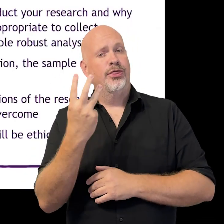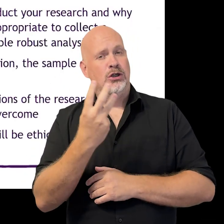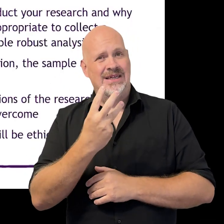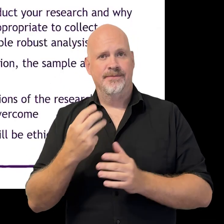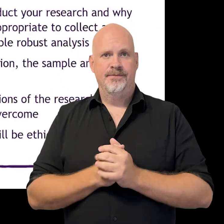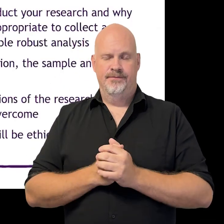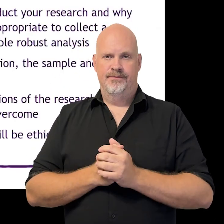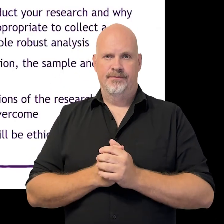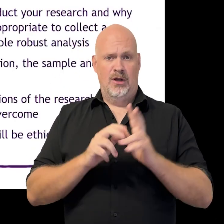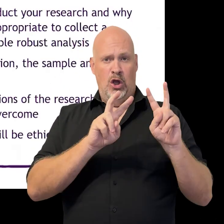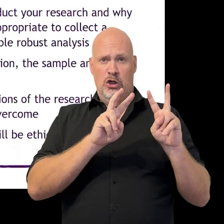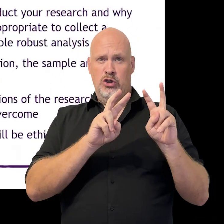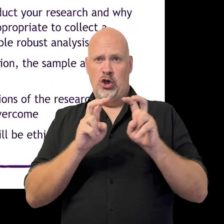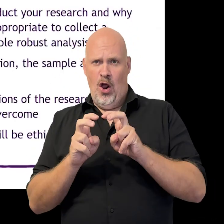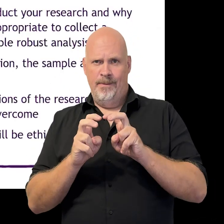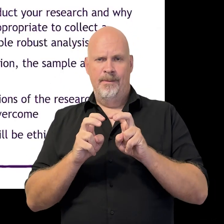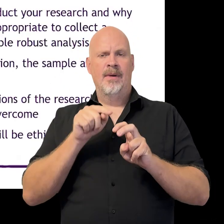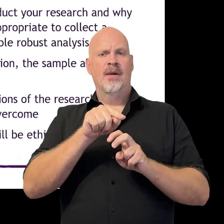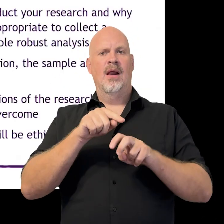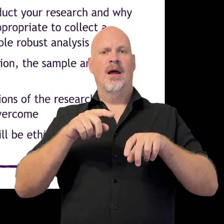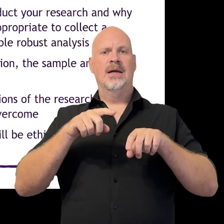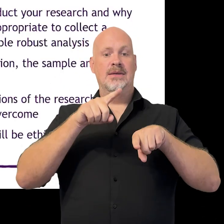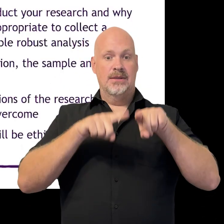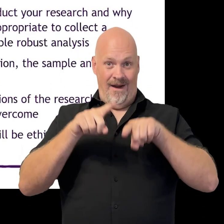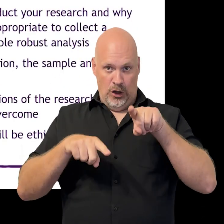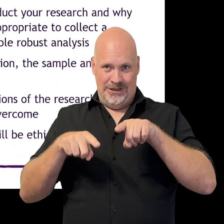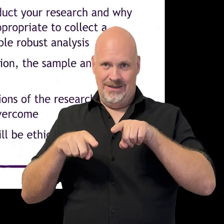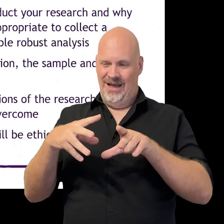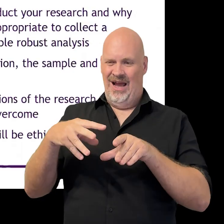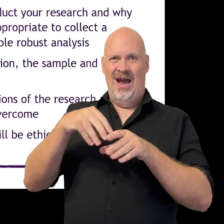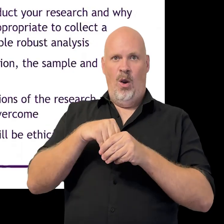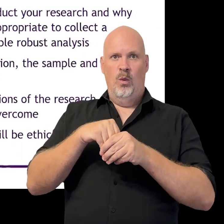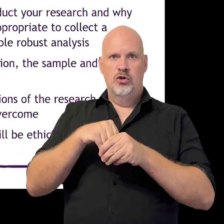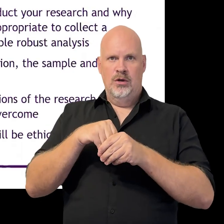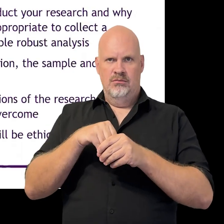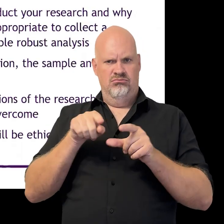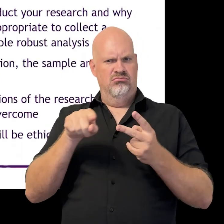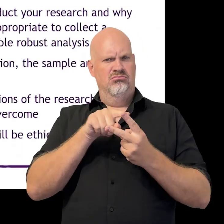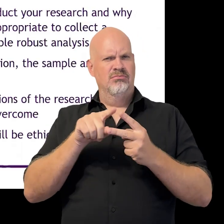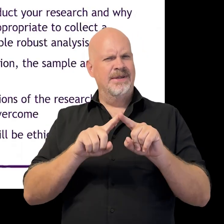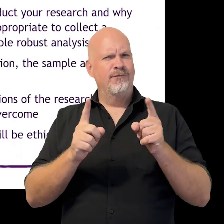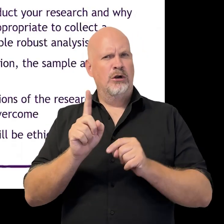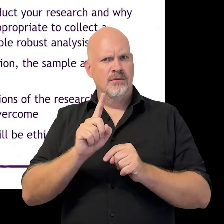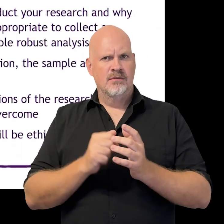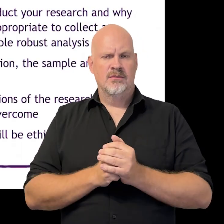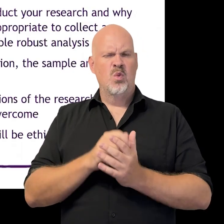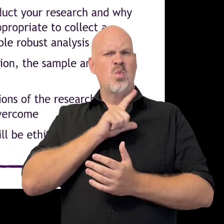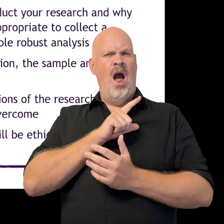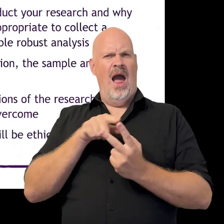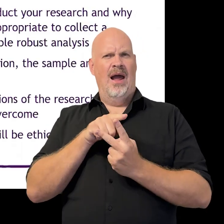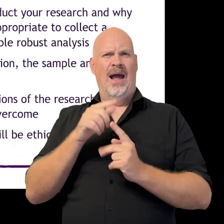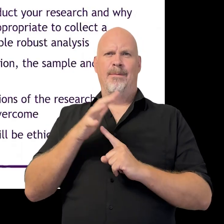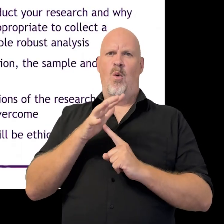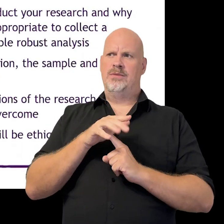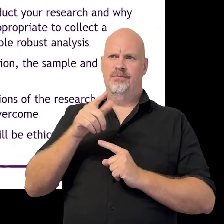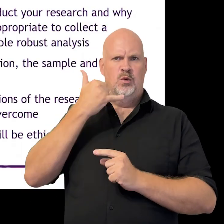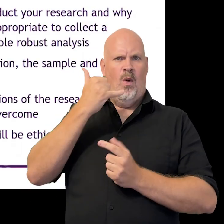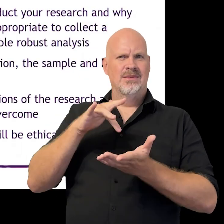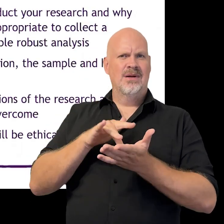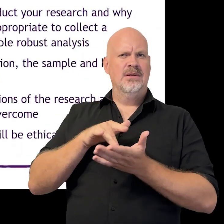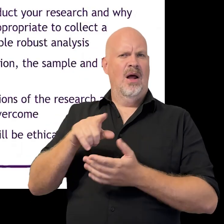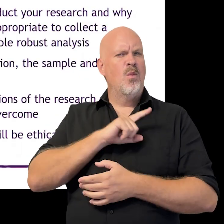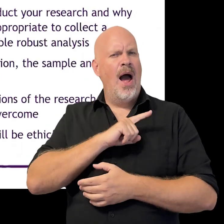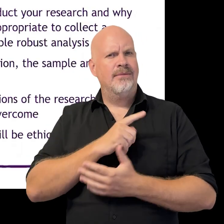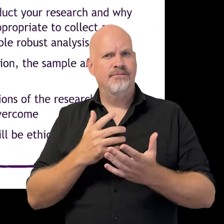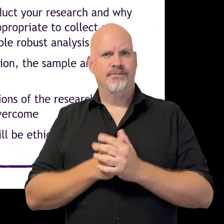Moving on then, the next section, talking about your research, is the methodology section. The purpose